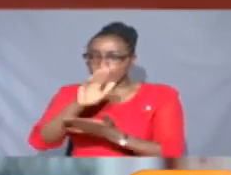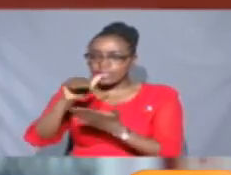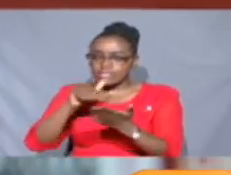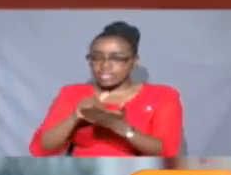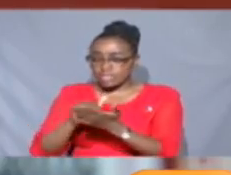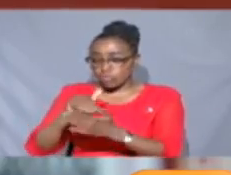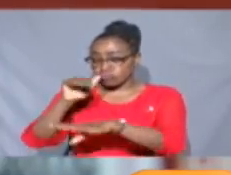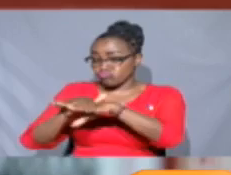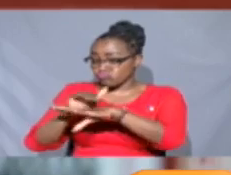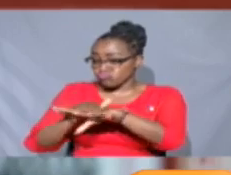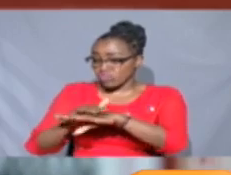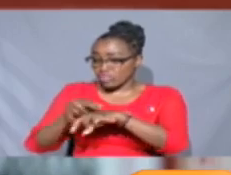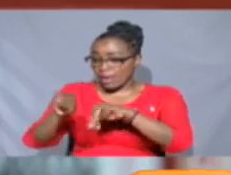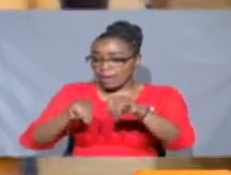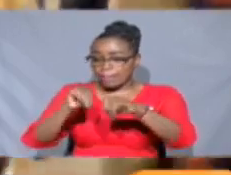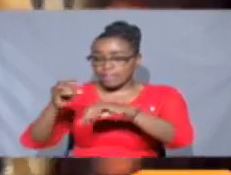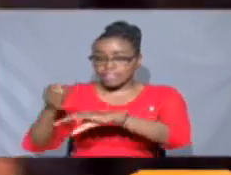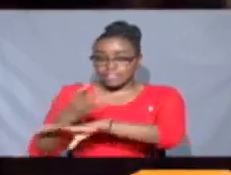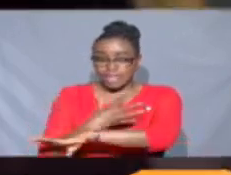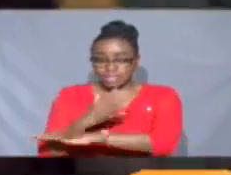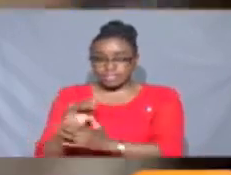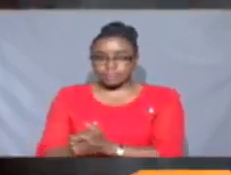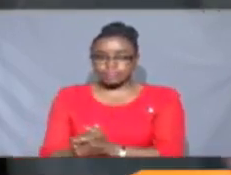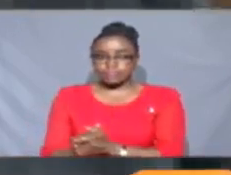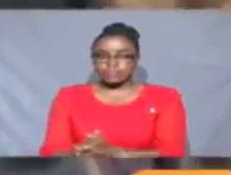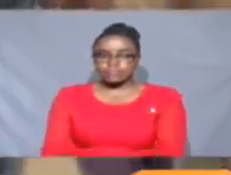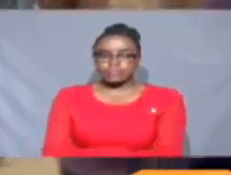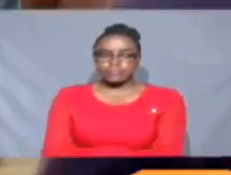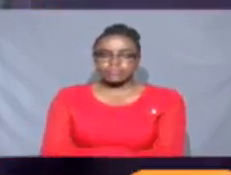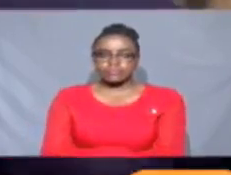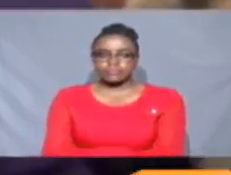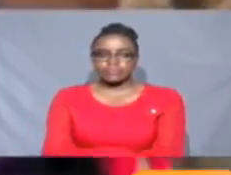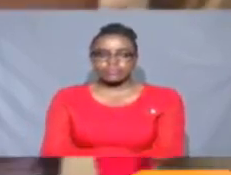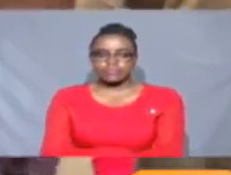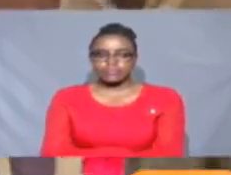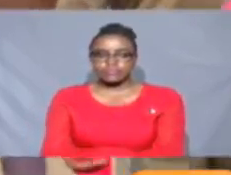excellence on managing cancer. Patrick Gatua, Citizen TV.